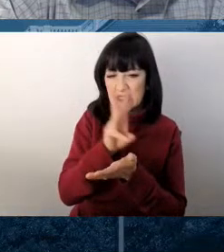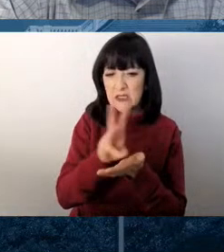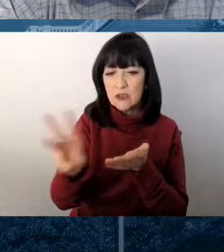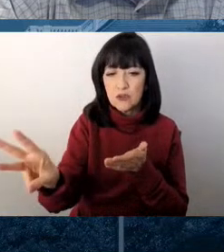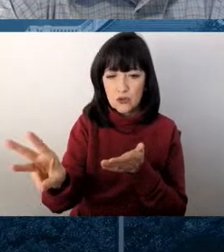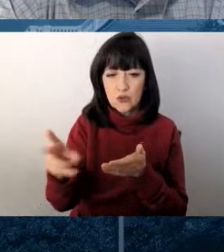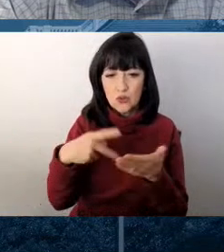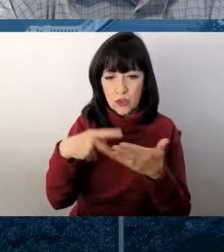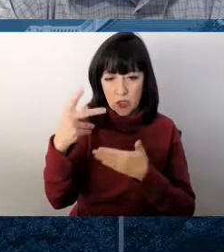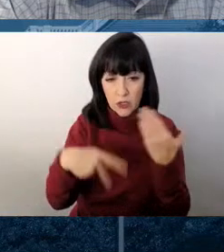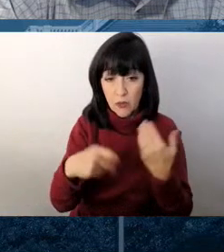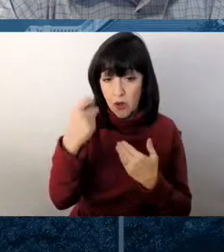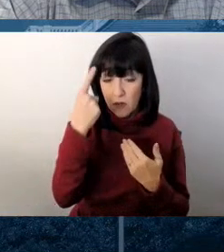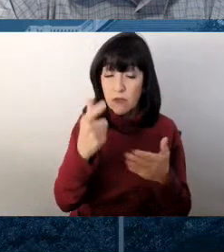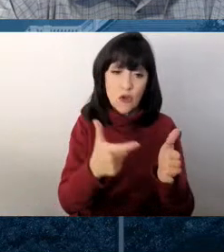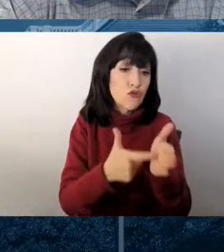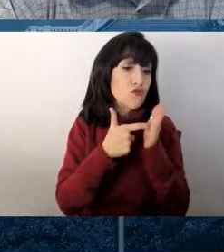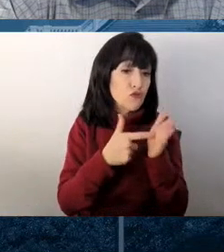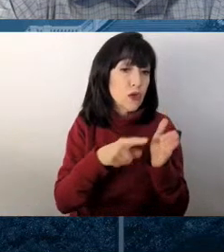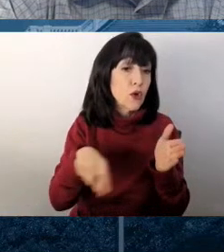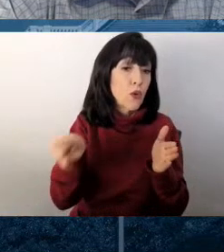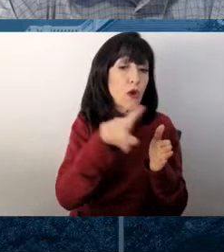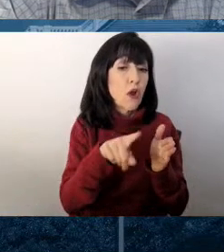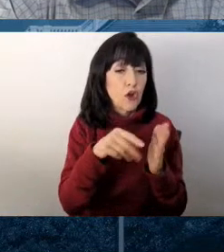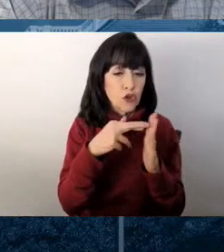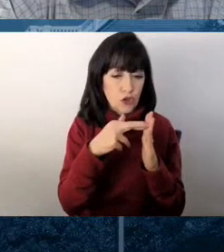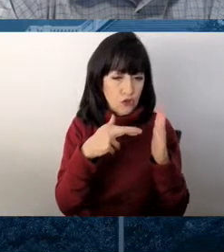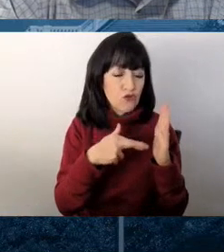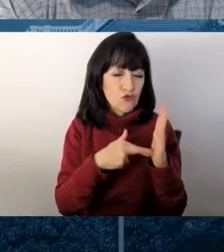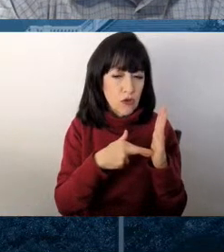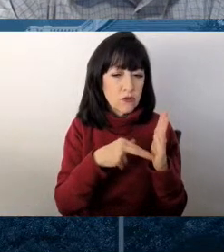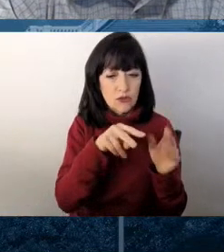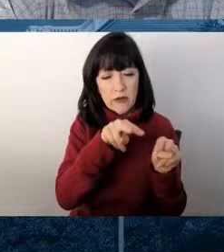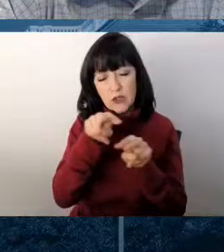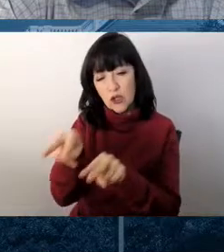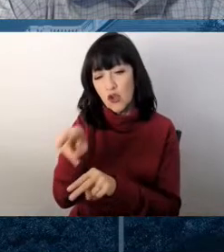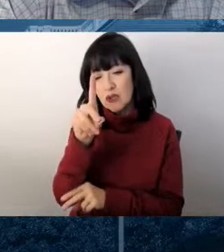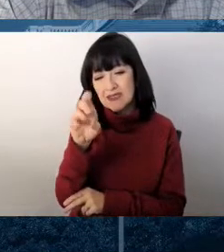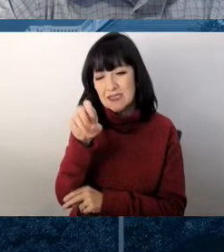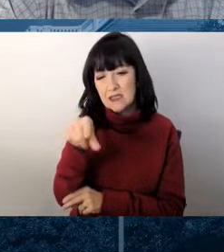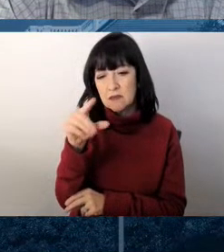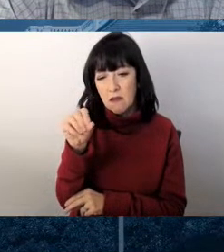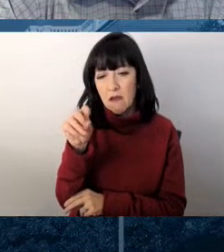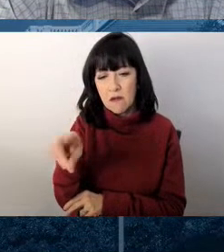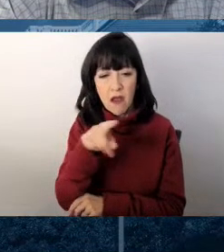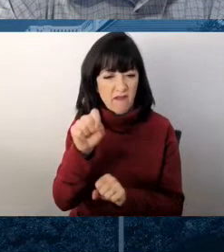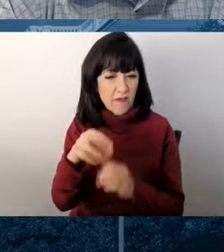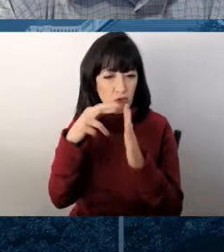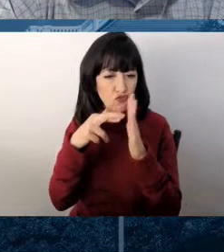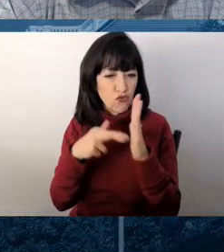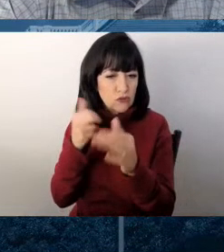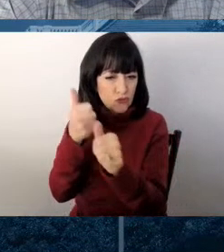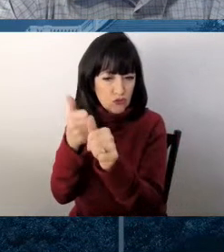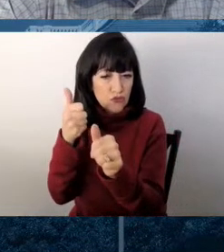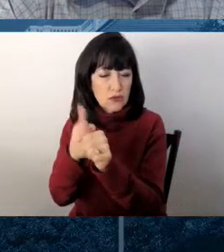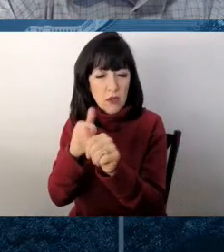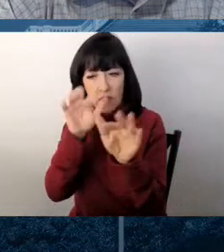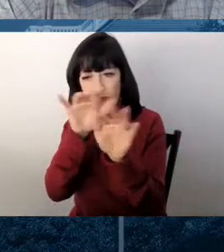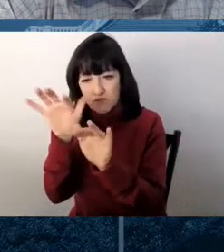to get registered. You go to de.gov/get-tested to get that website, the same one the governor started the press conference